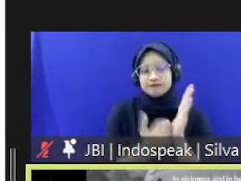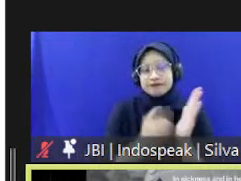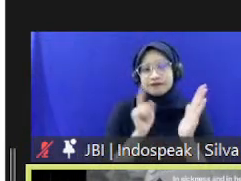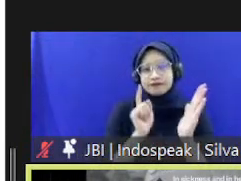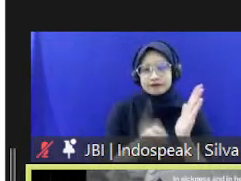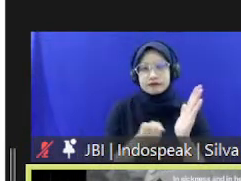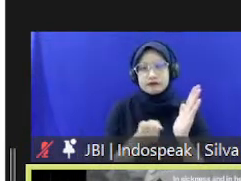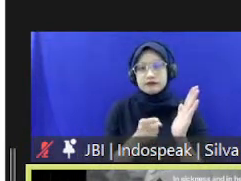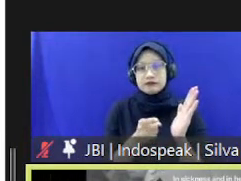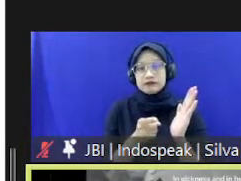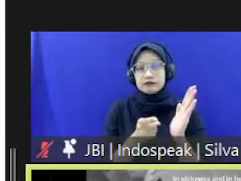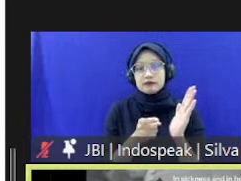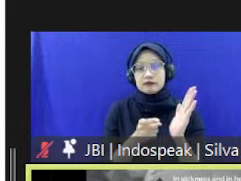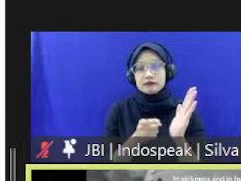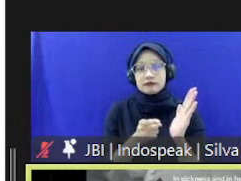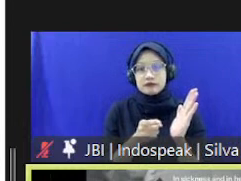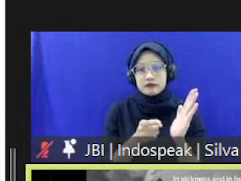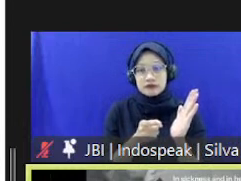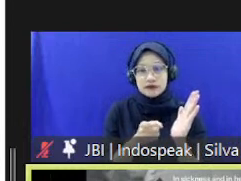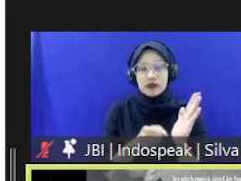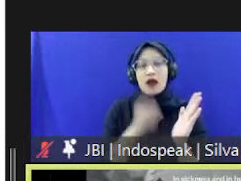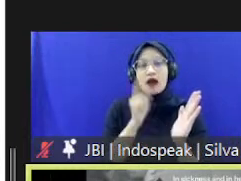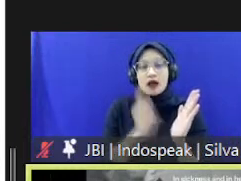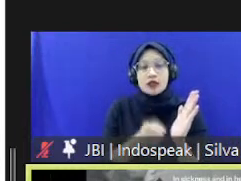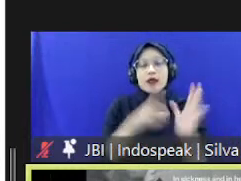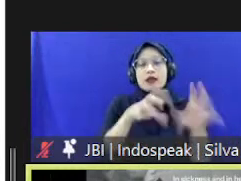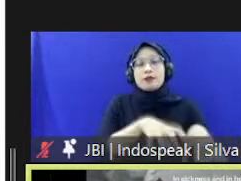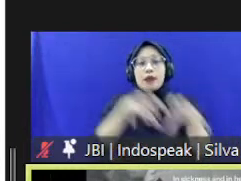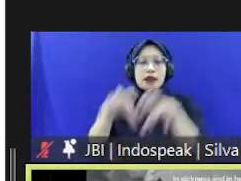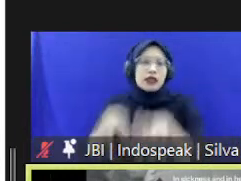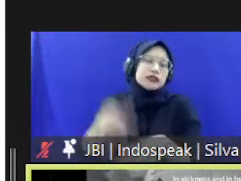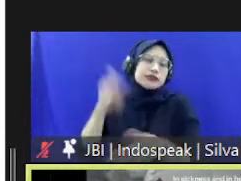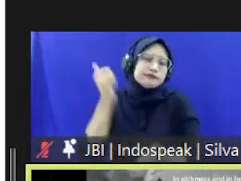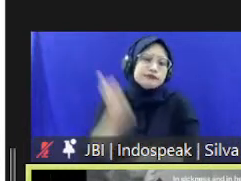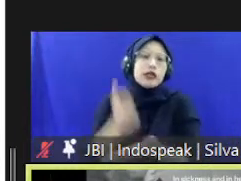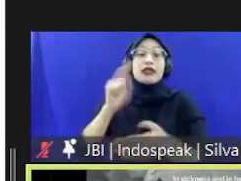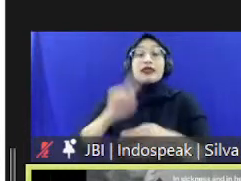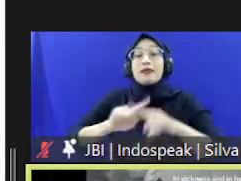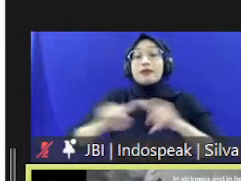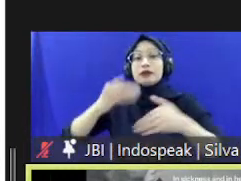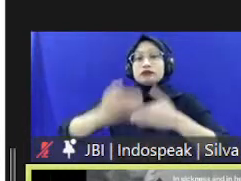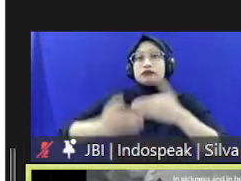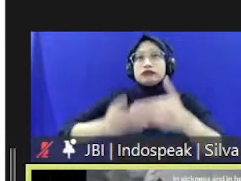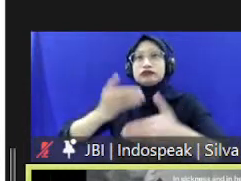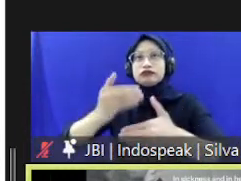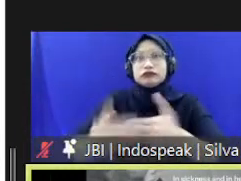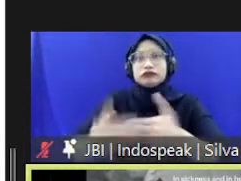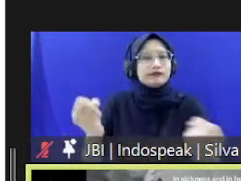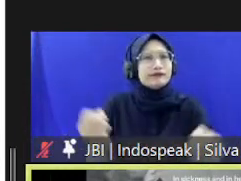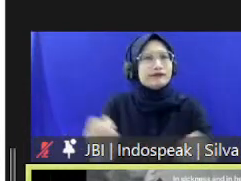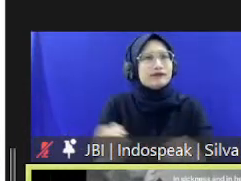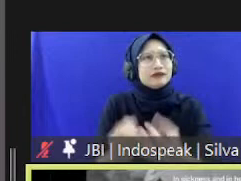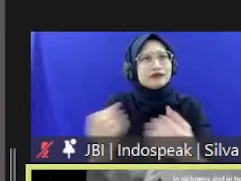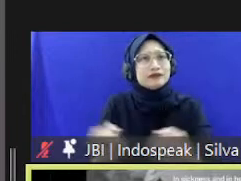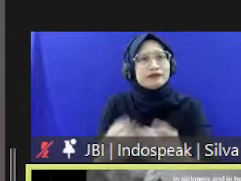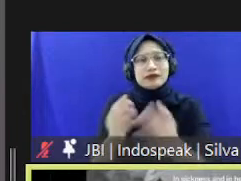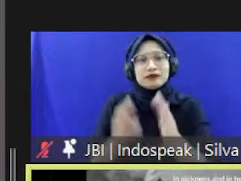to actually do something concrete. Then nothing very much happened for quite a long